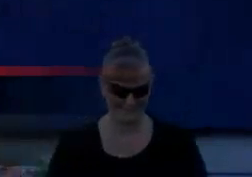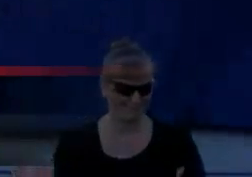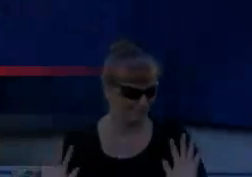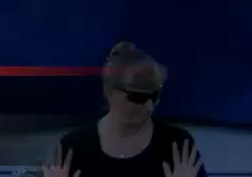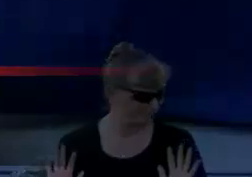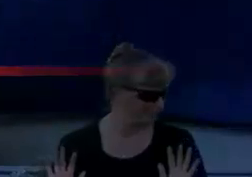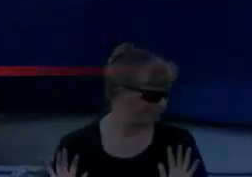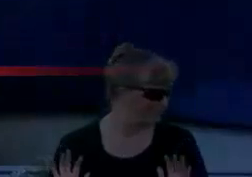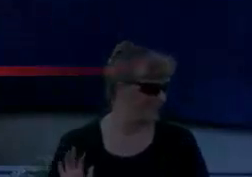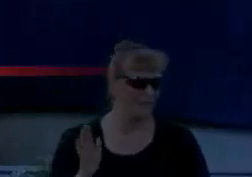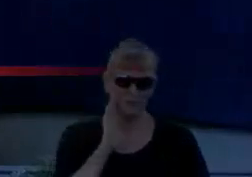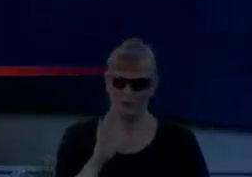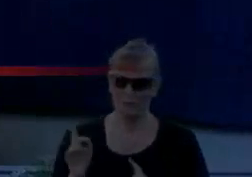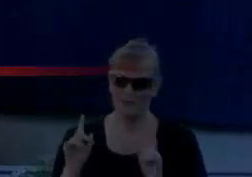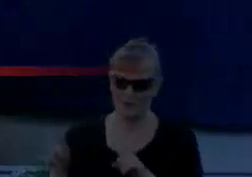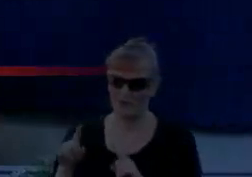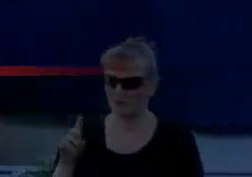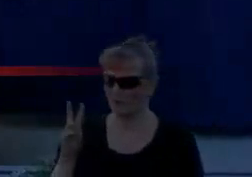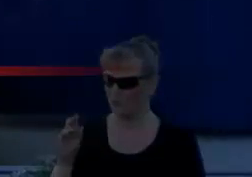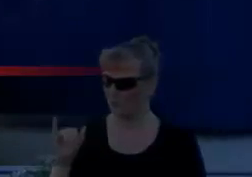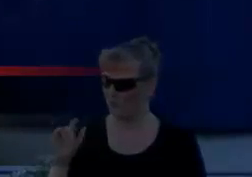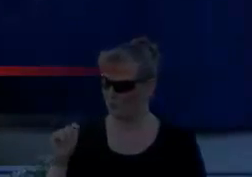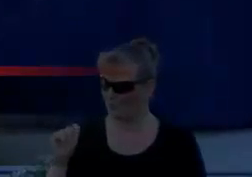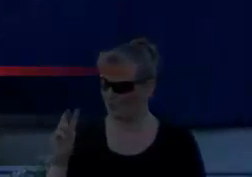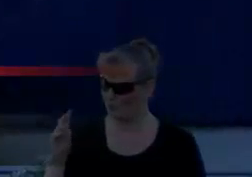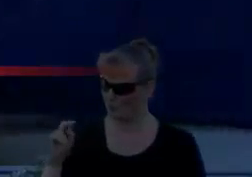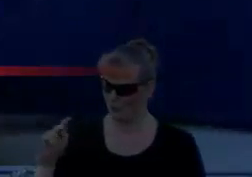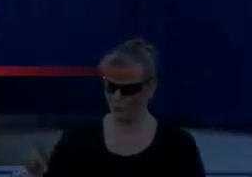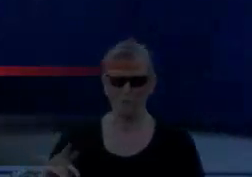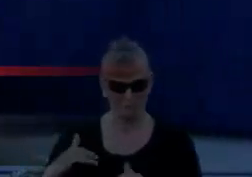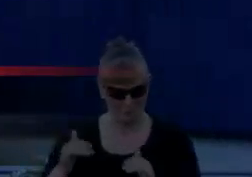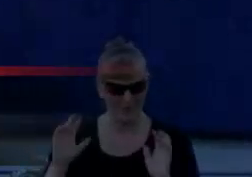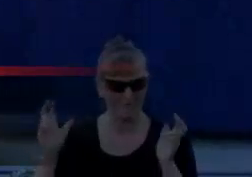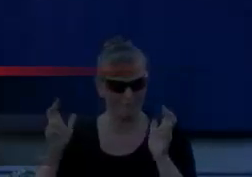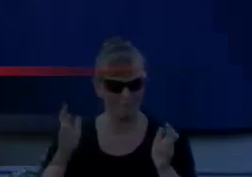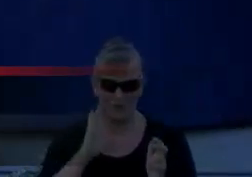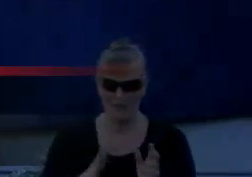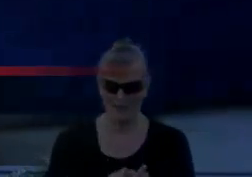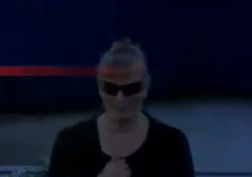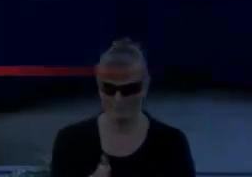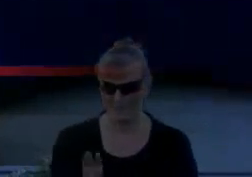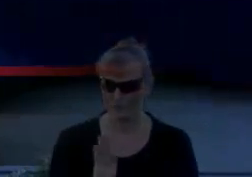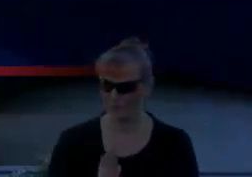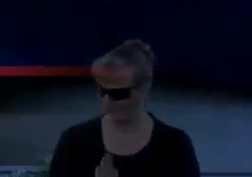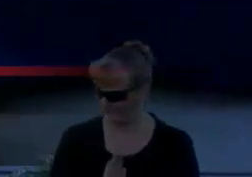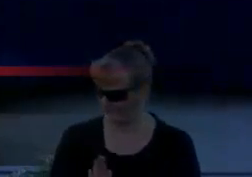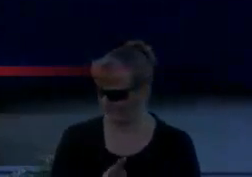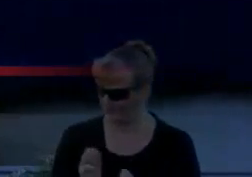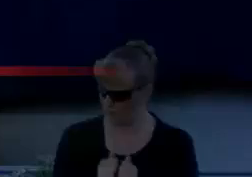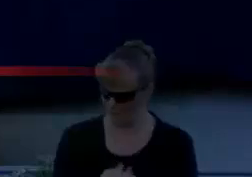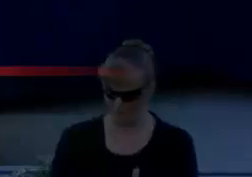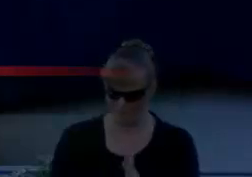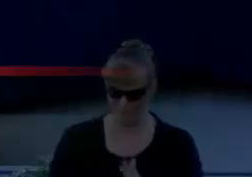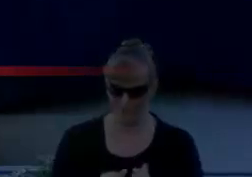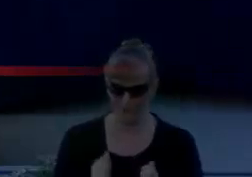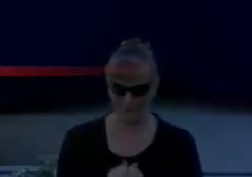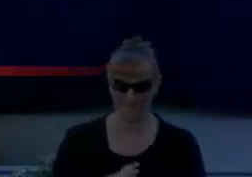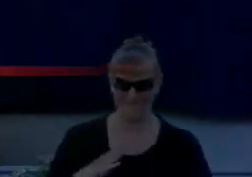College. She will be attending Whitworth University to play basketball and major in business with an emphasis in